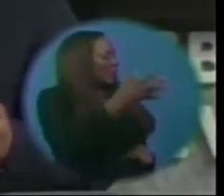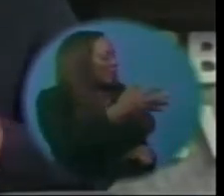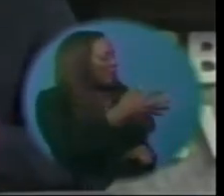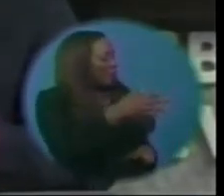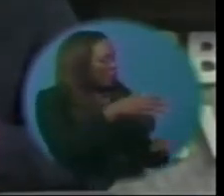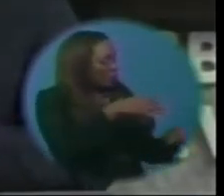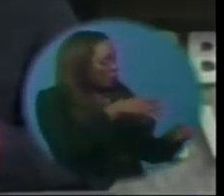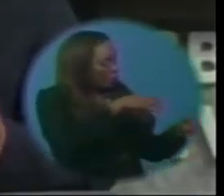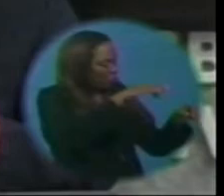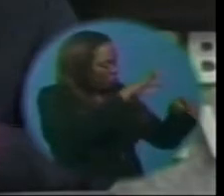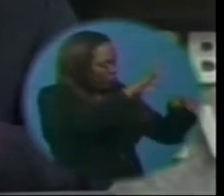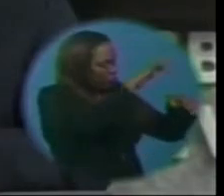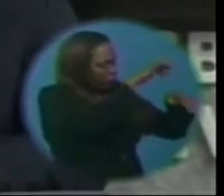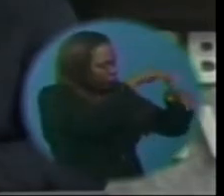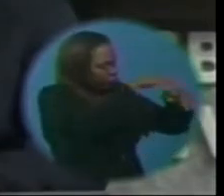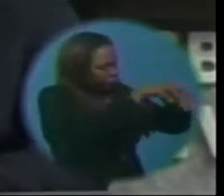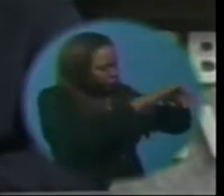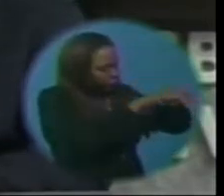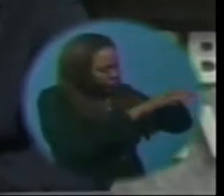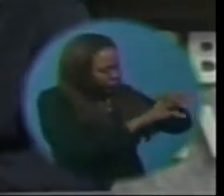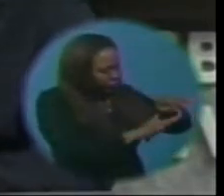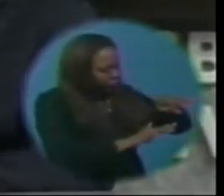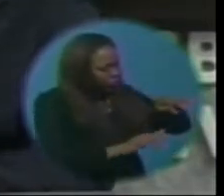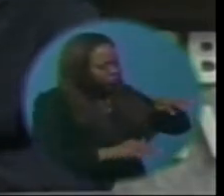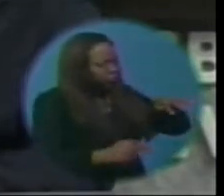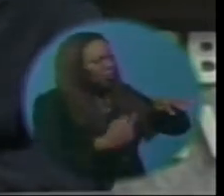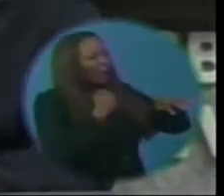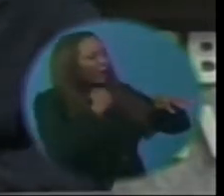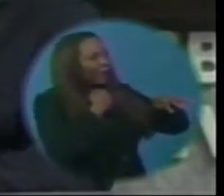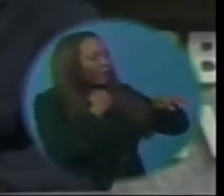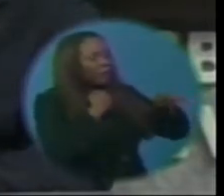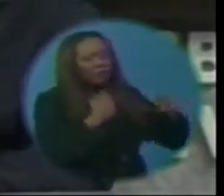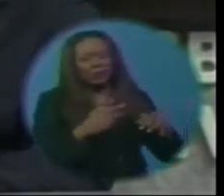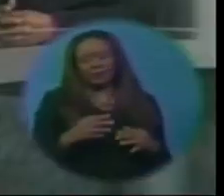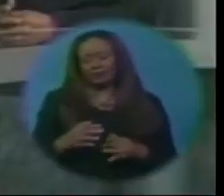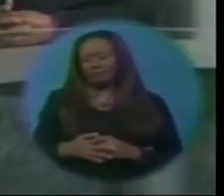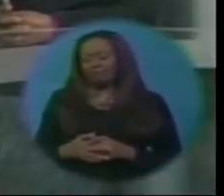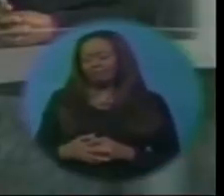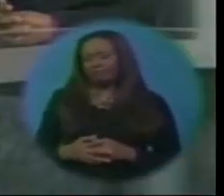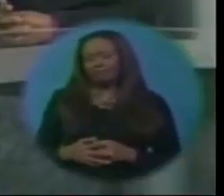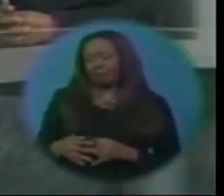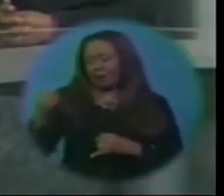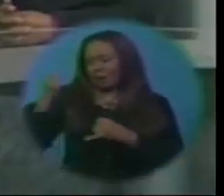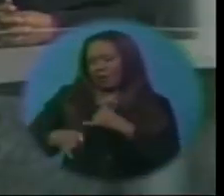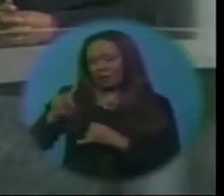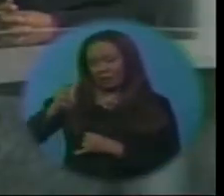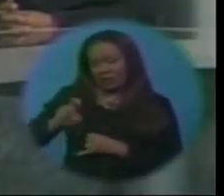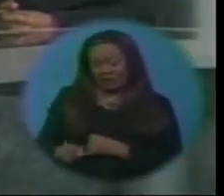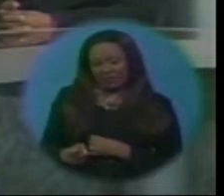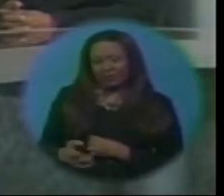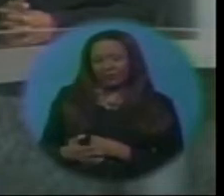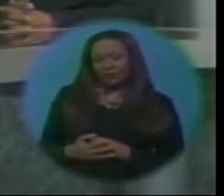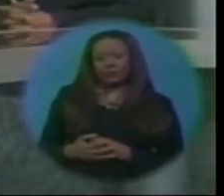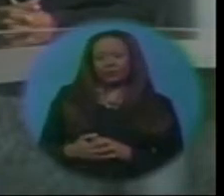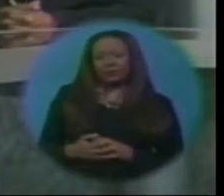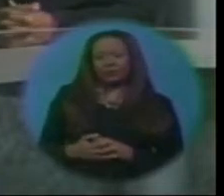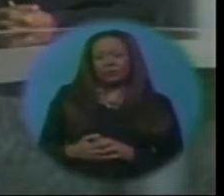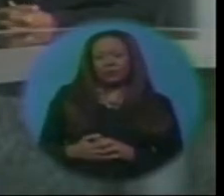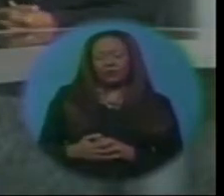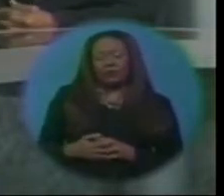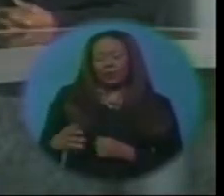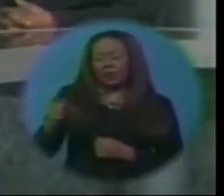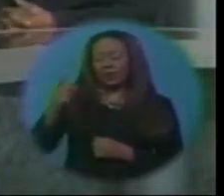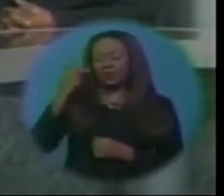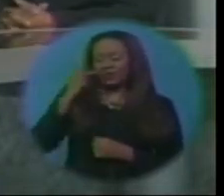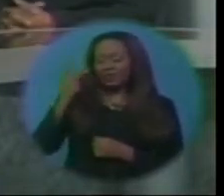not degrade, that really creates a problem for us. All right, so final question. Has the BWA seen any litigation as a result of the